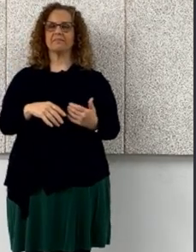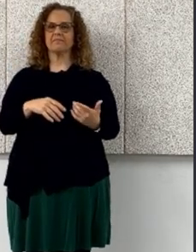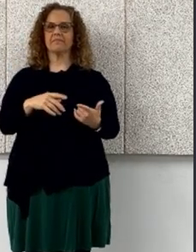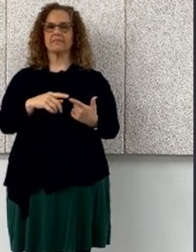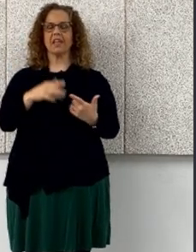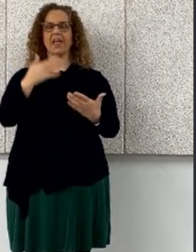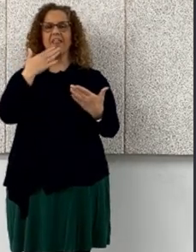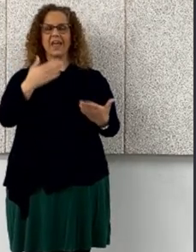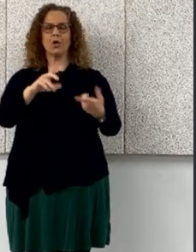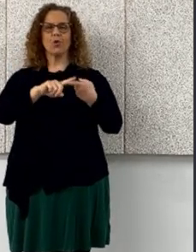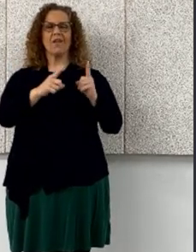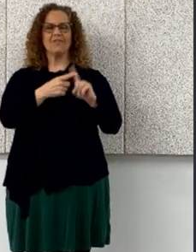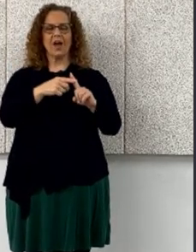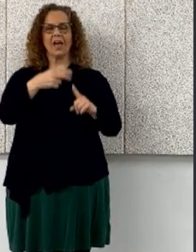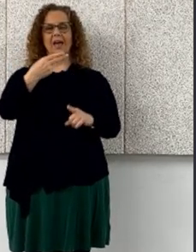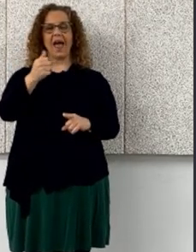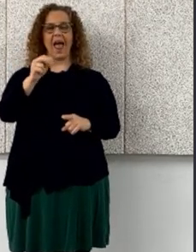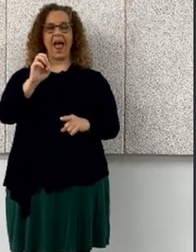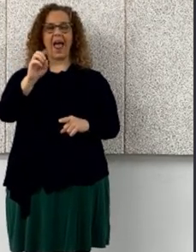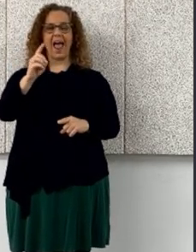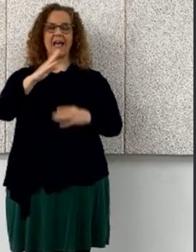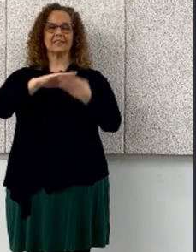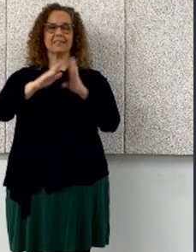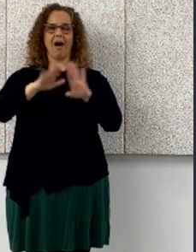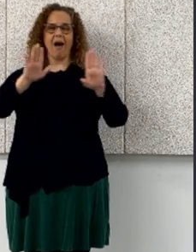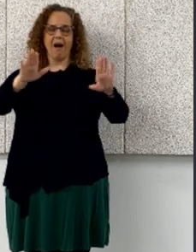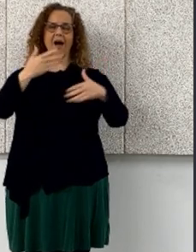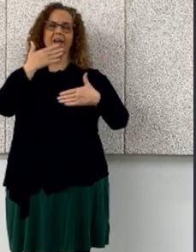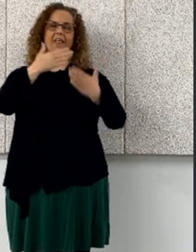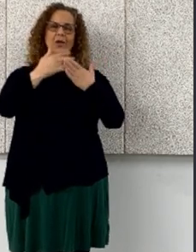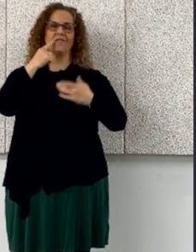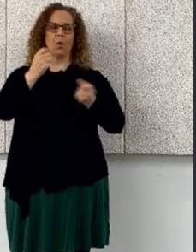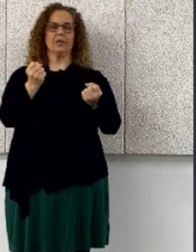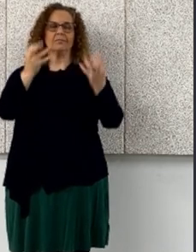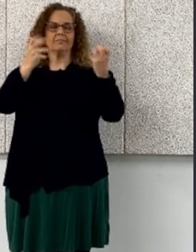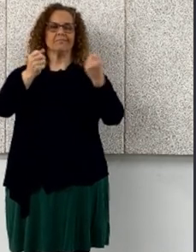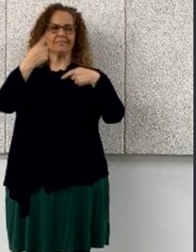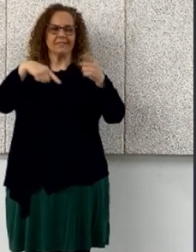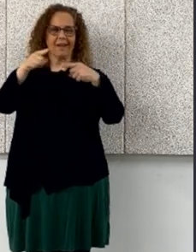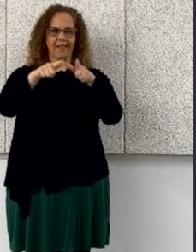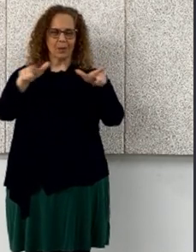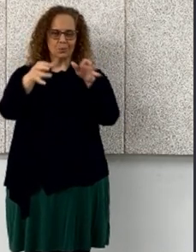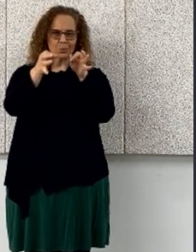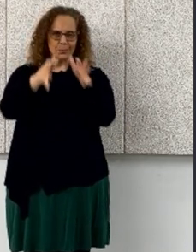To our friends at Hands On, thank you for translating for us.